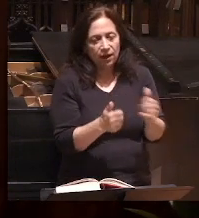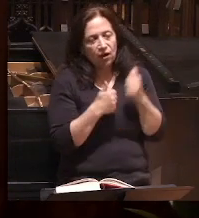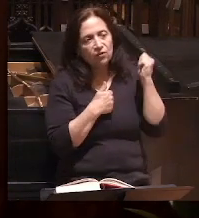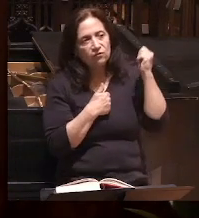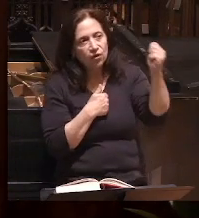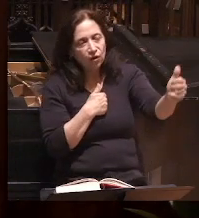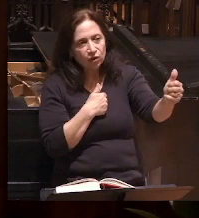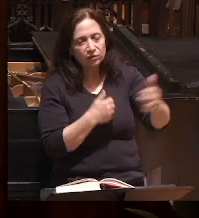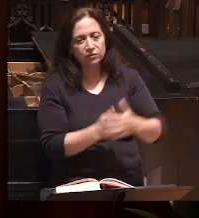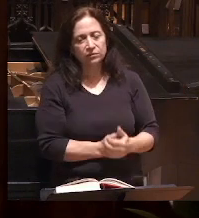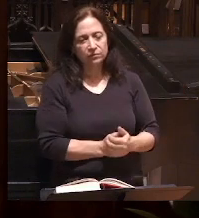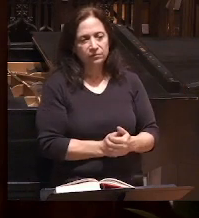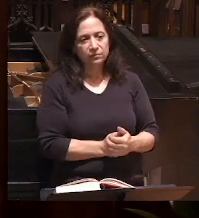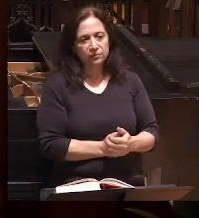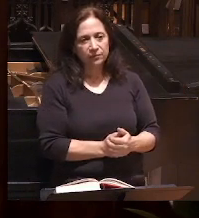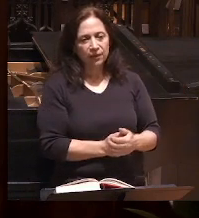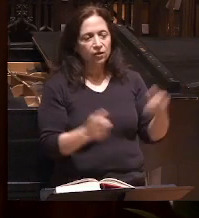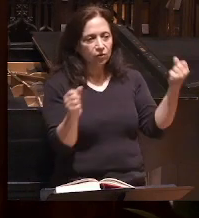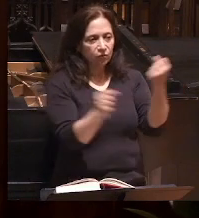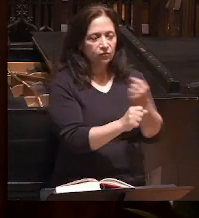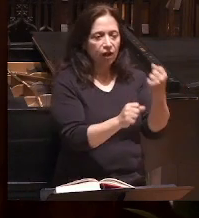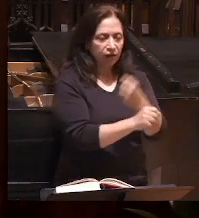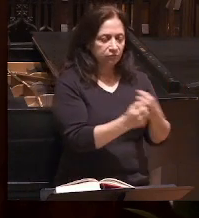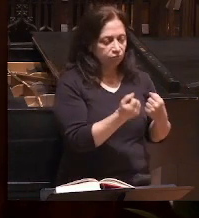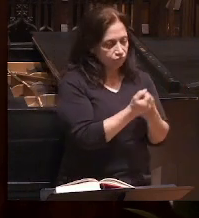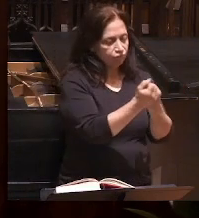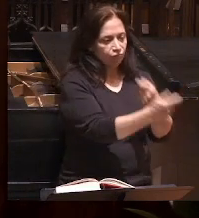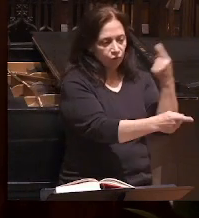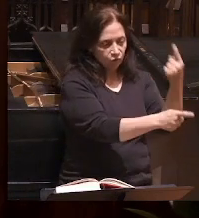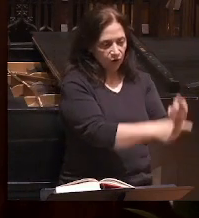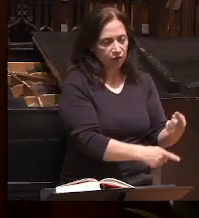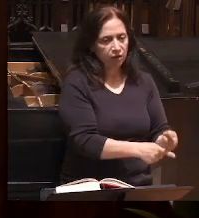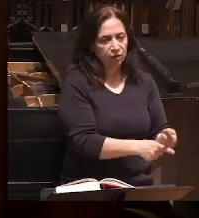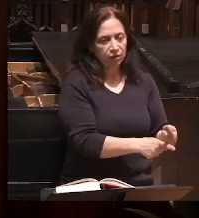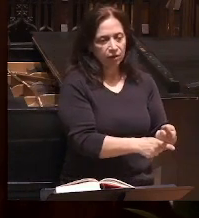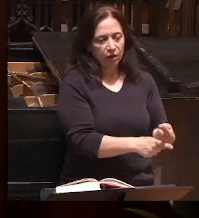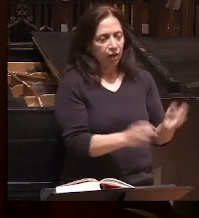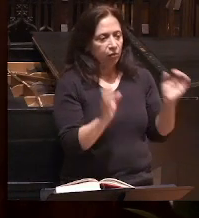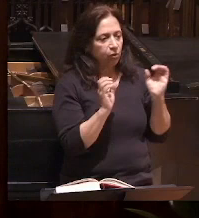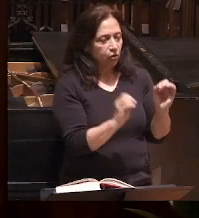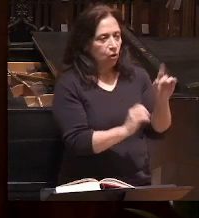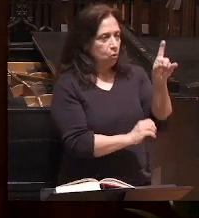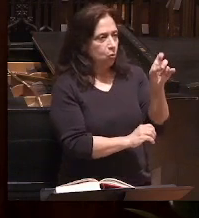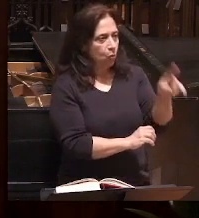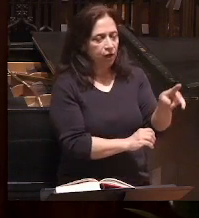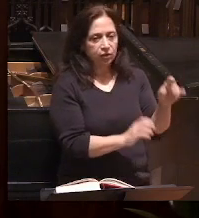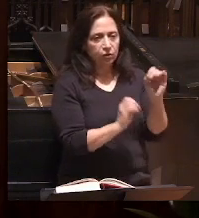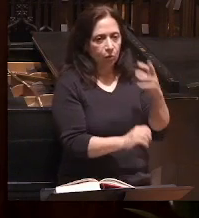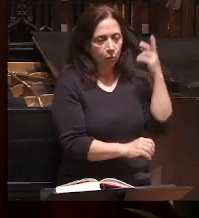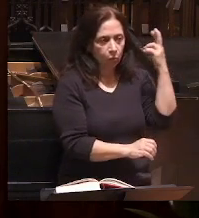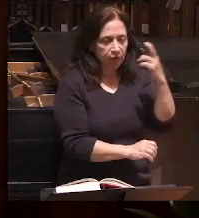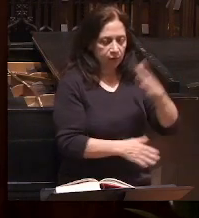how far, to fight for the right, without question or pause,